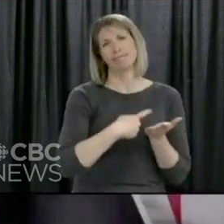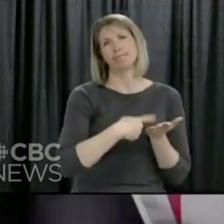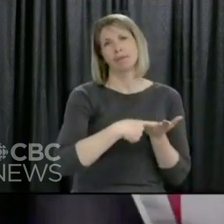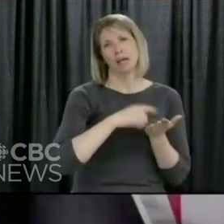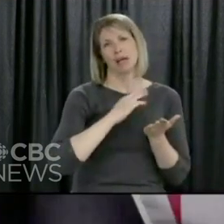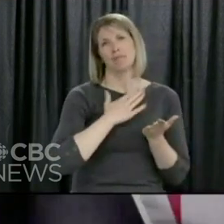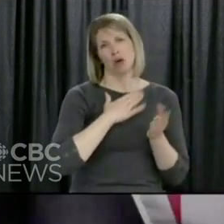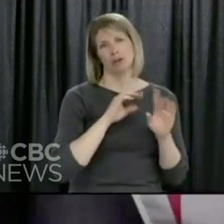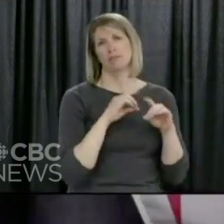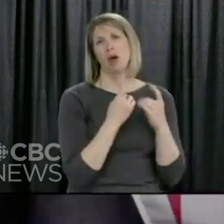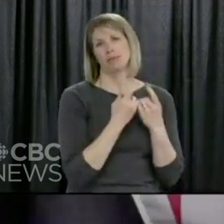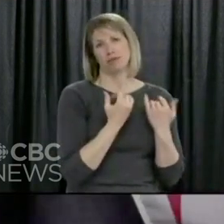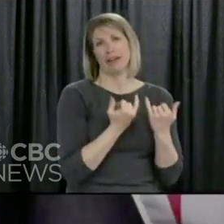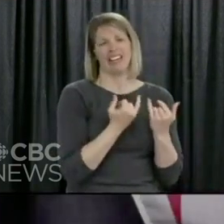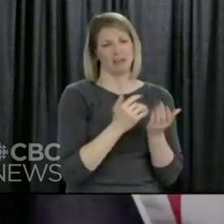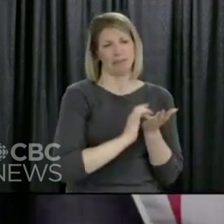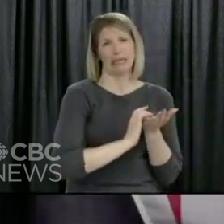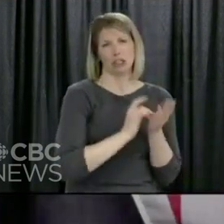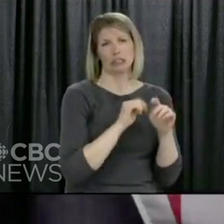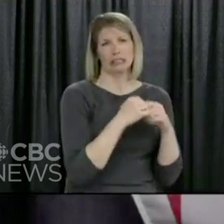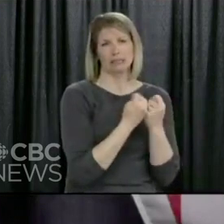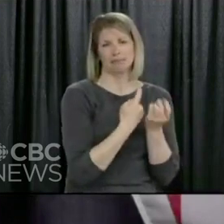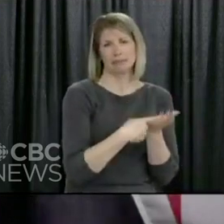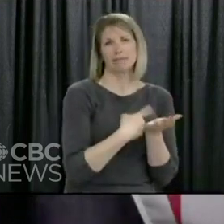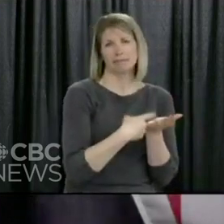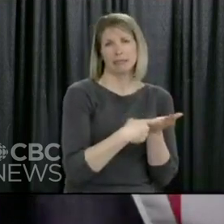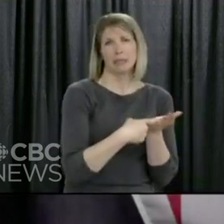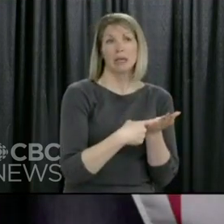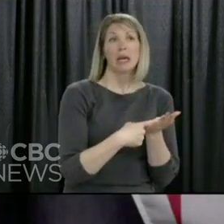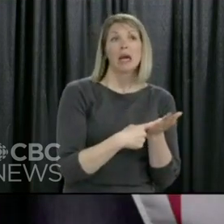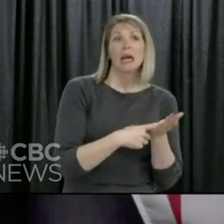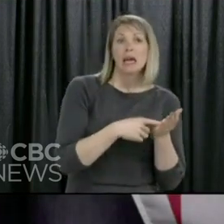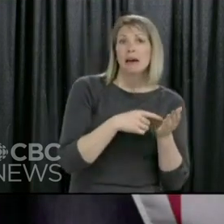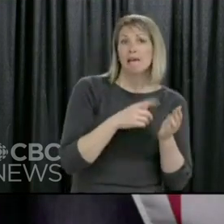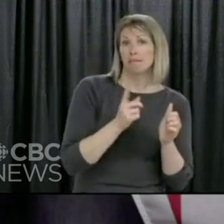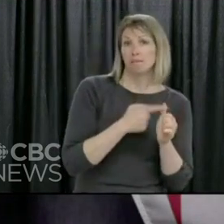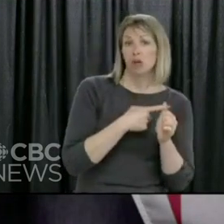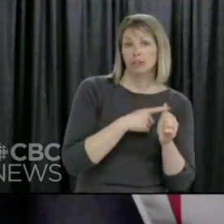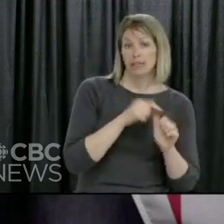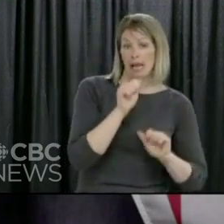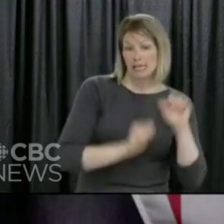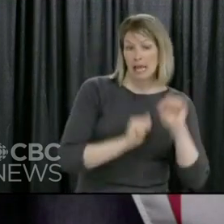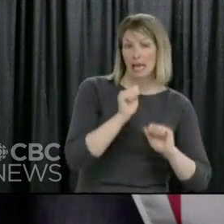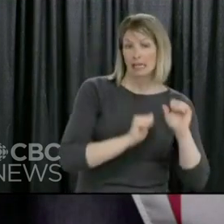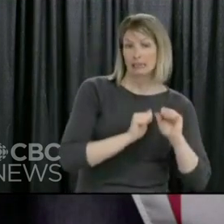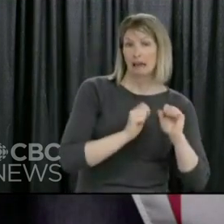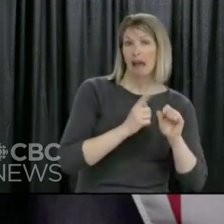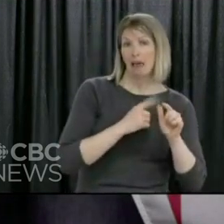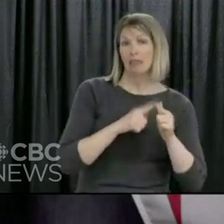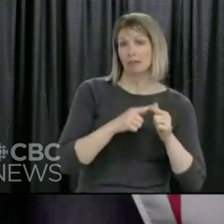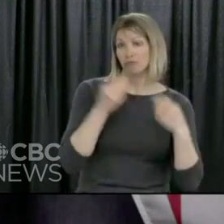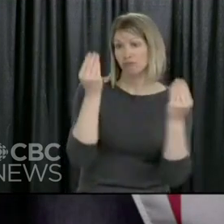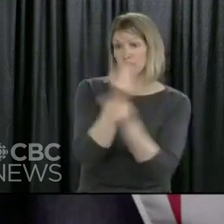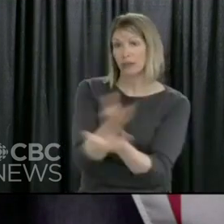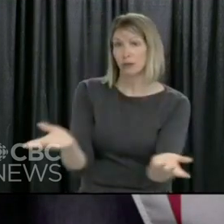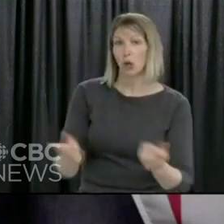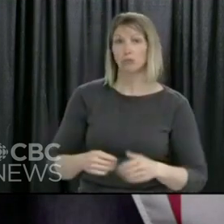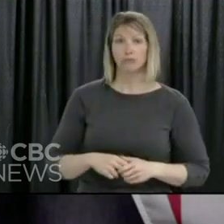And as soon as we have that evaluation, I guess we will be letting people know.